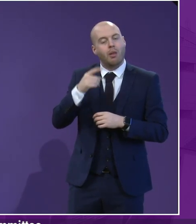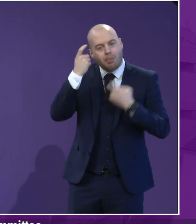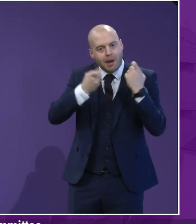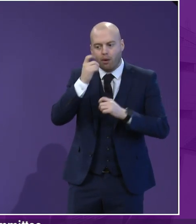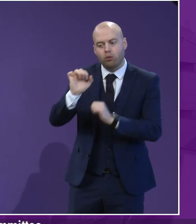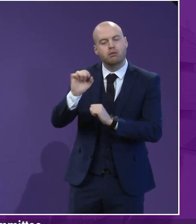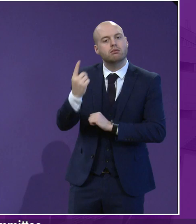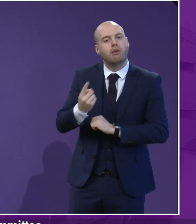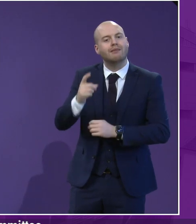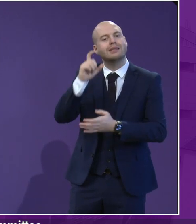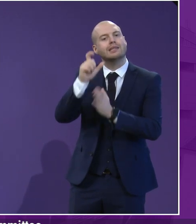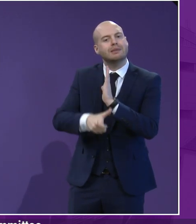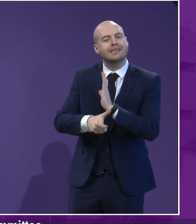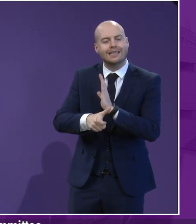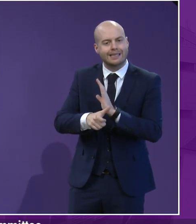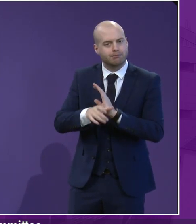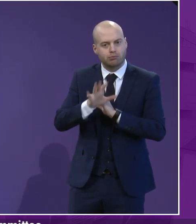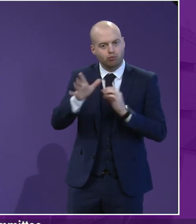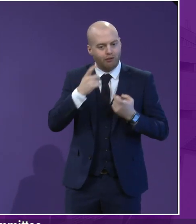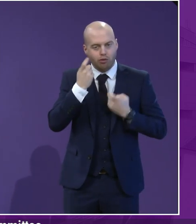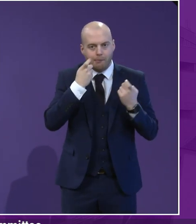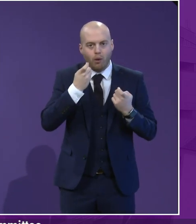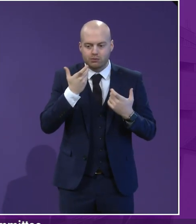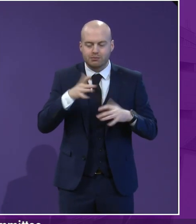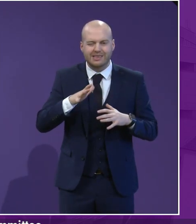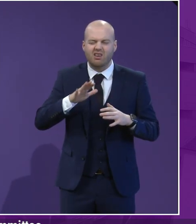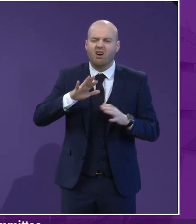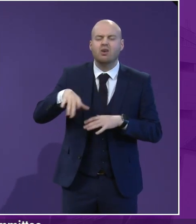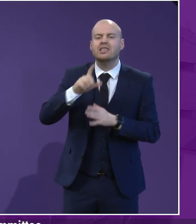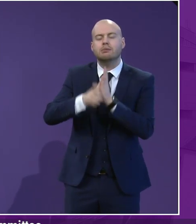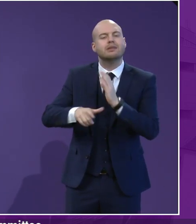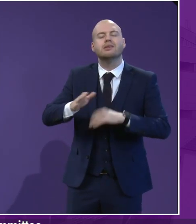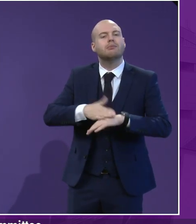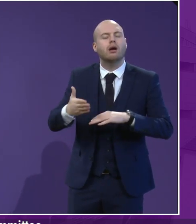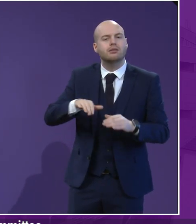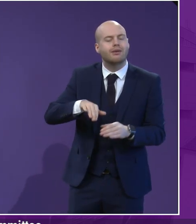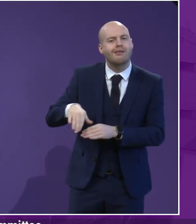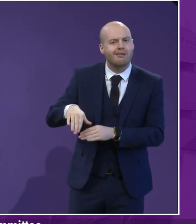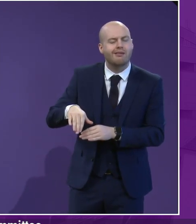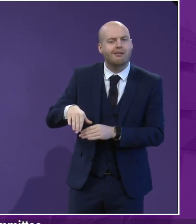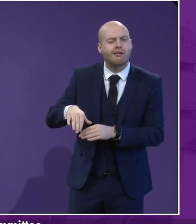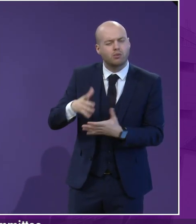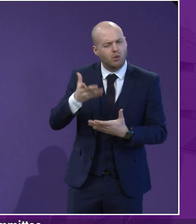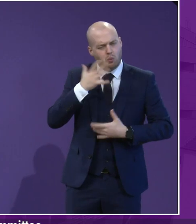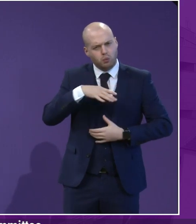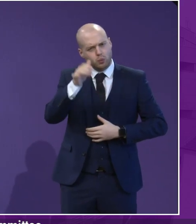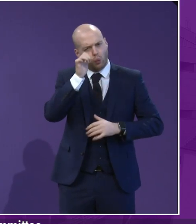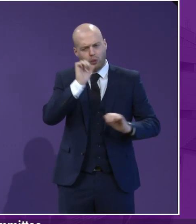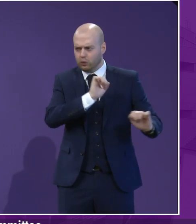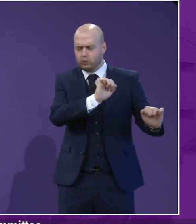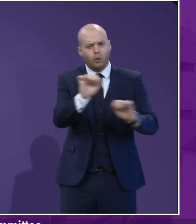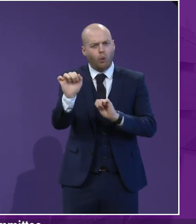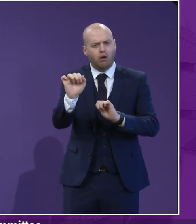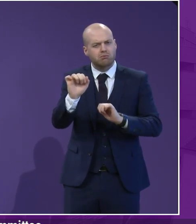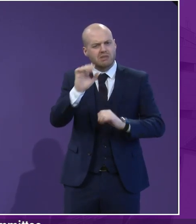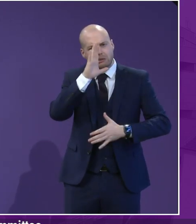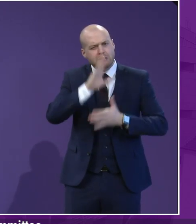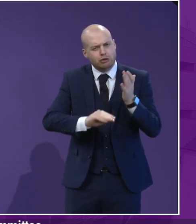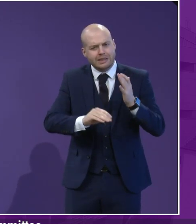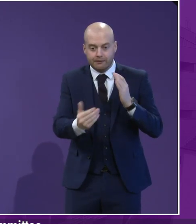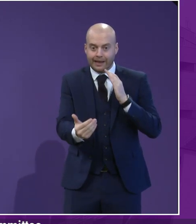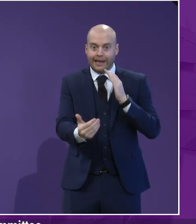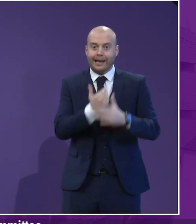university, but it simply said that there was a high level of competition and the disability markers